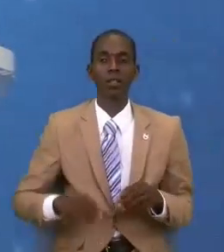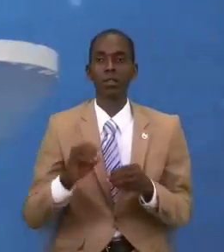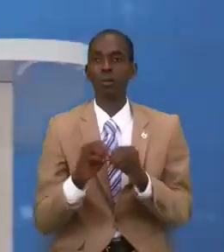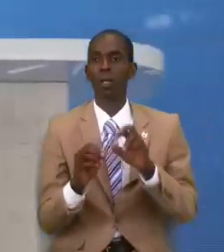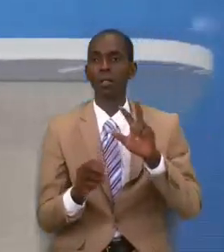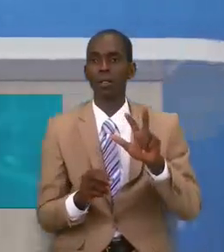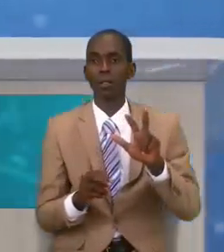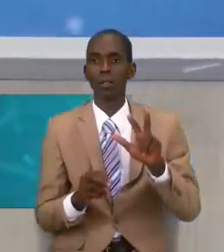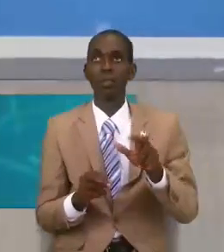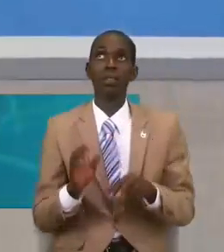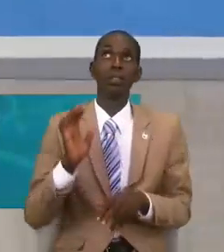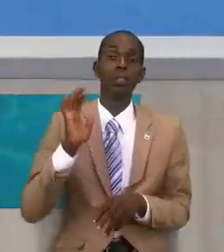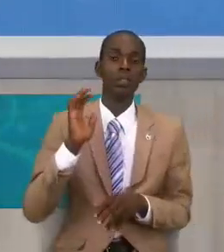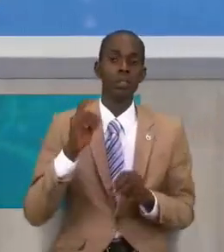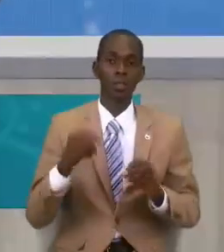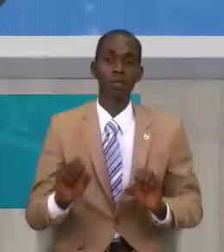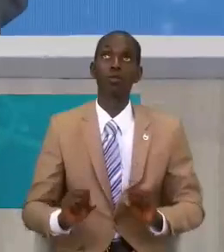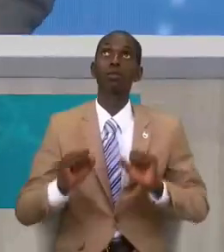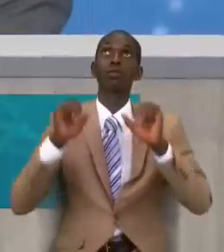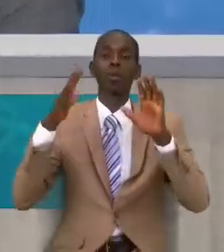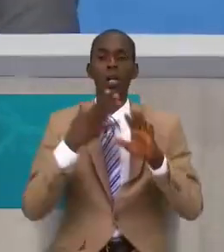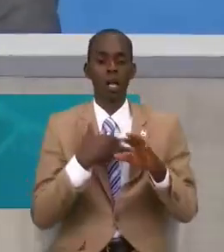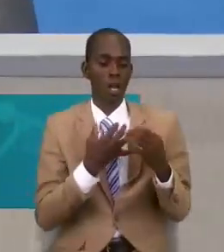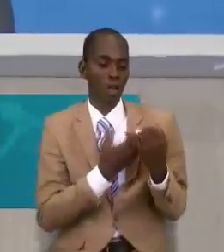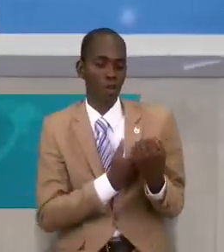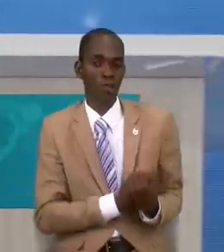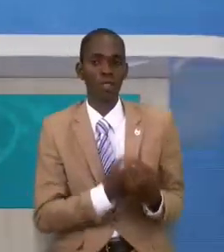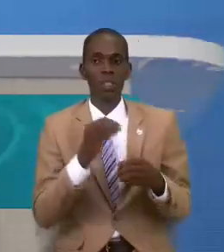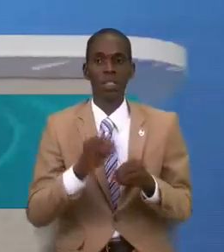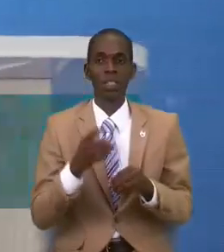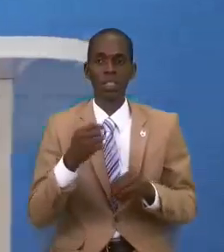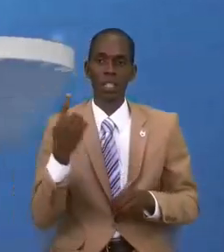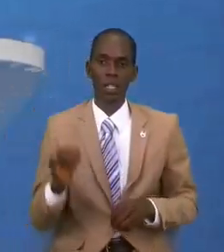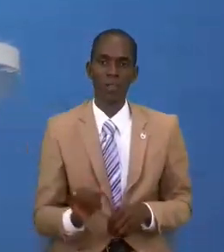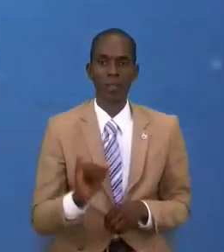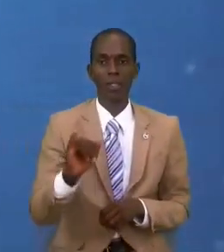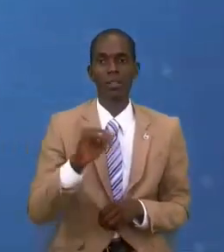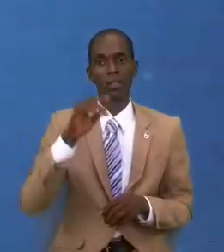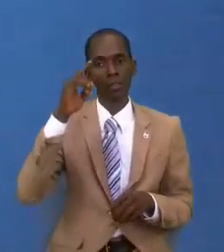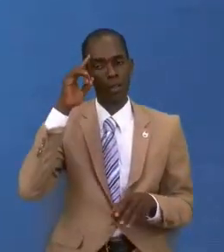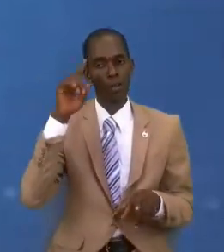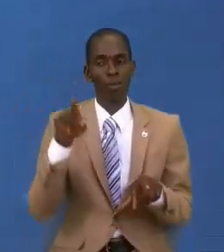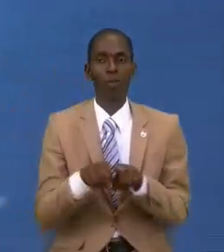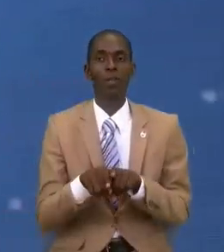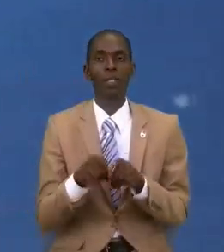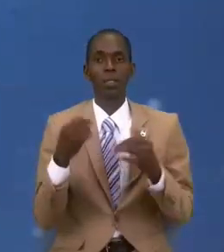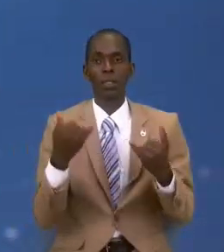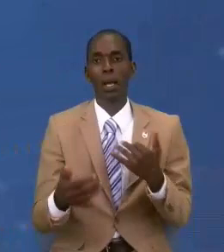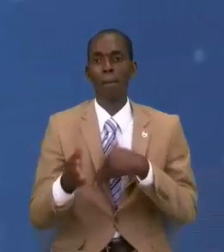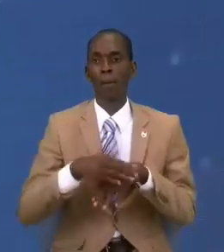the everlasting covenant. We're looking at number one. Number one is Christ,